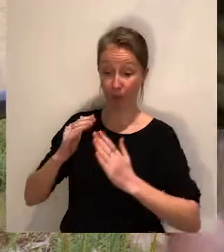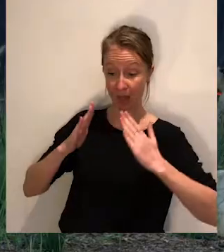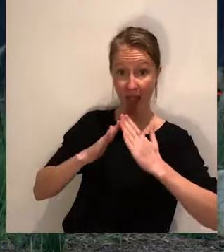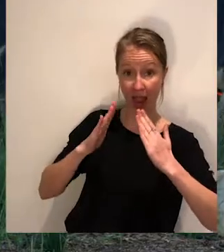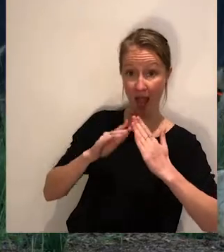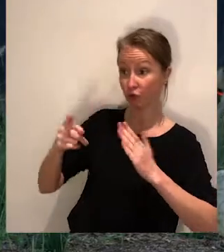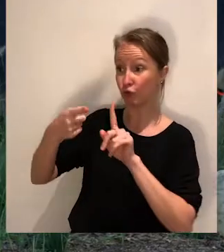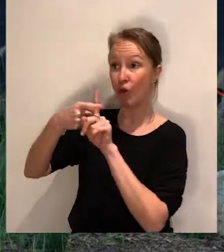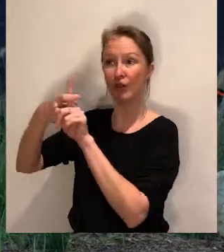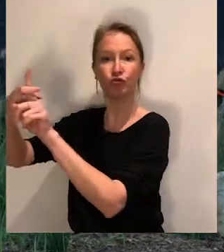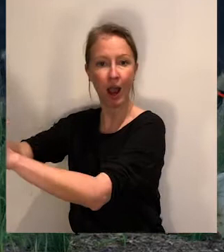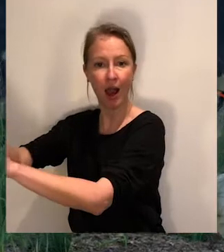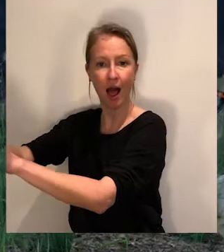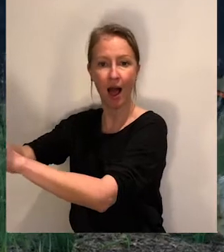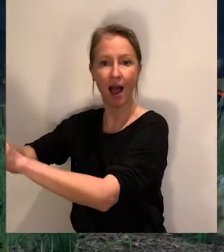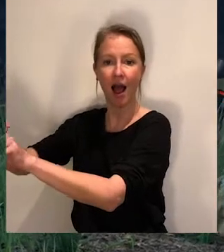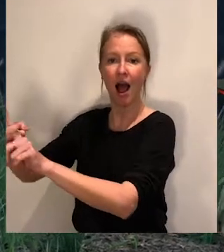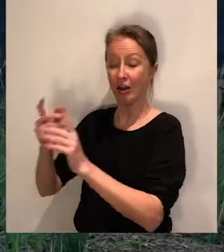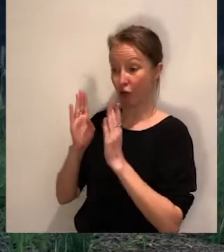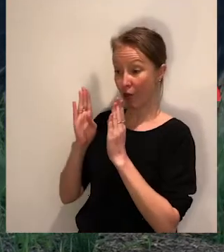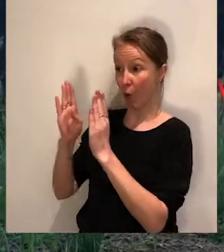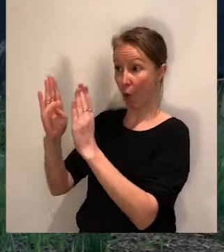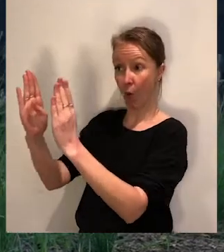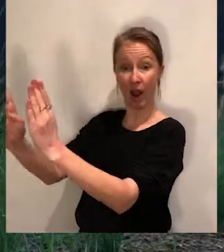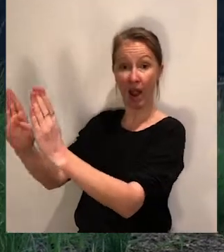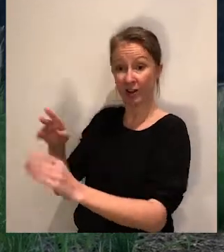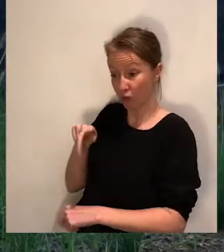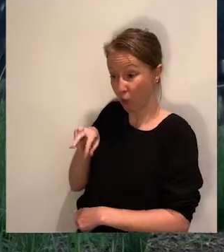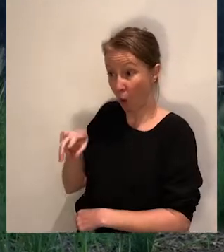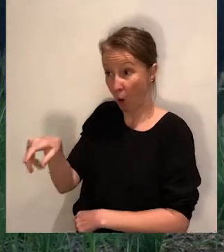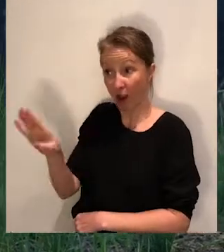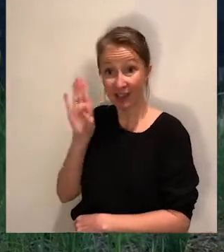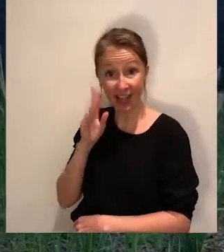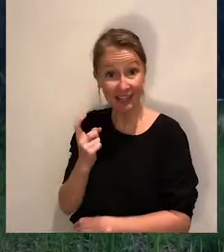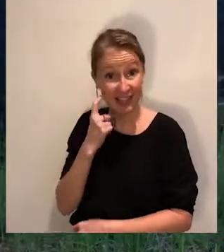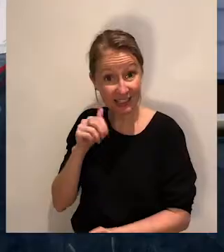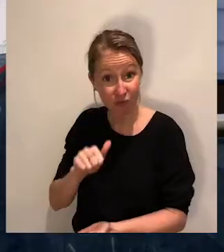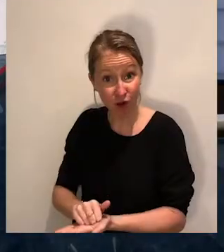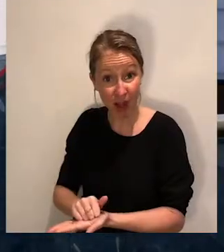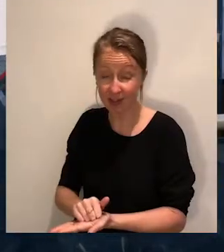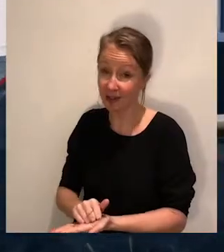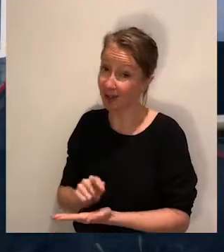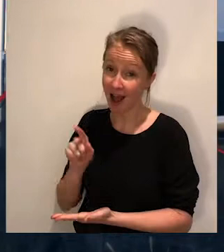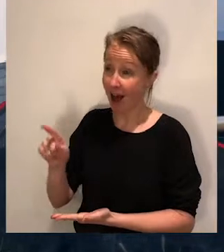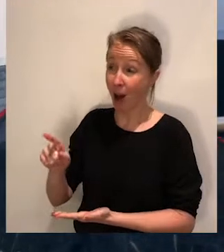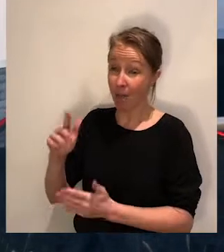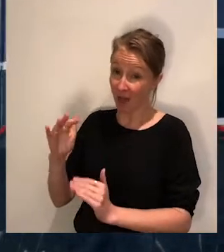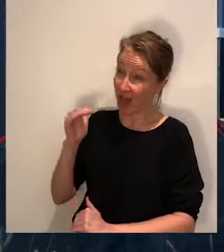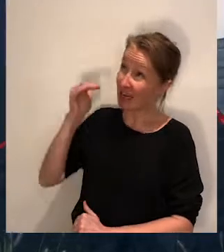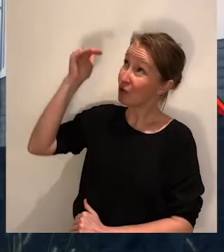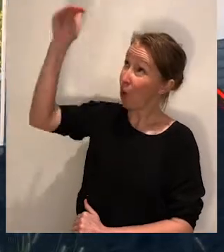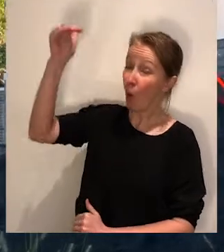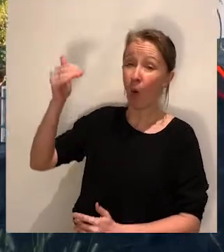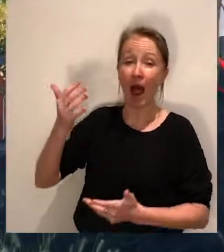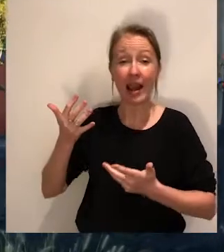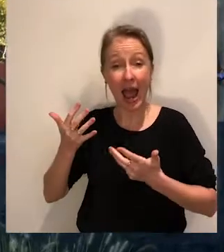trailer. So just walking them down that hallway sounds easy, but giraffes are tall and heavy and nervous of new